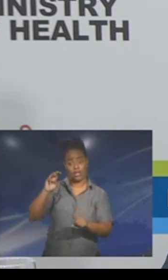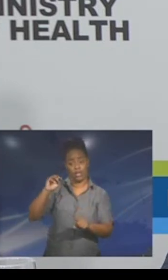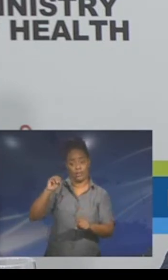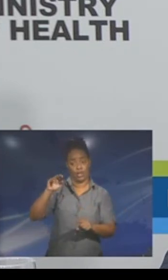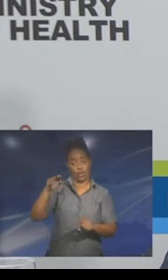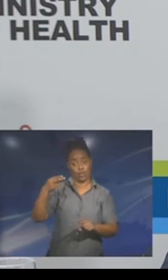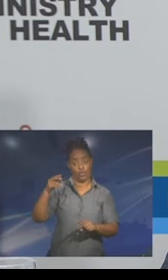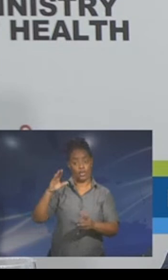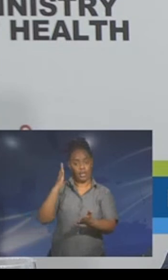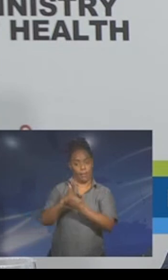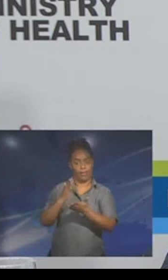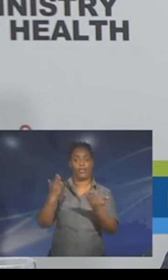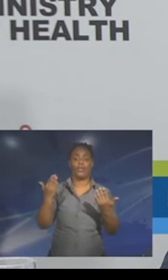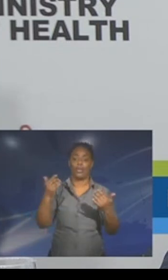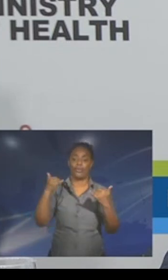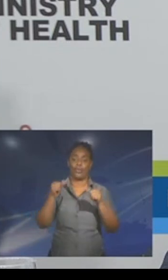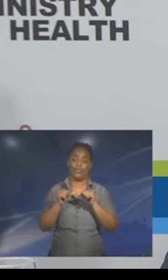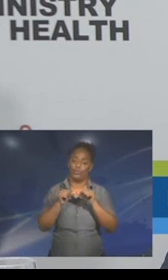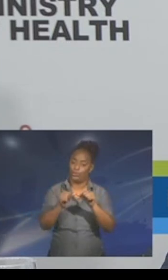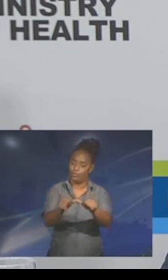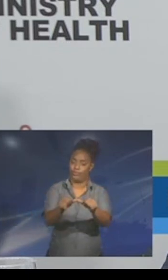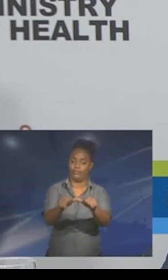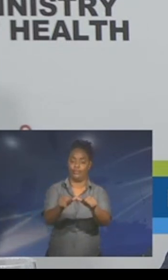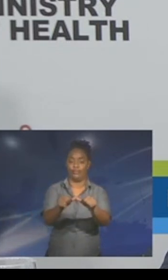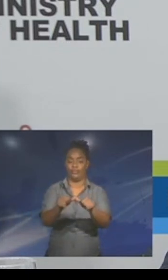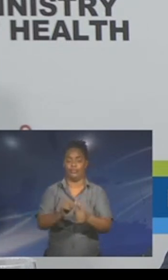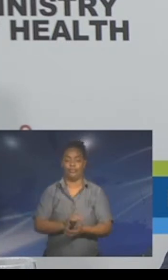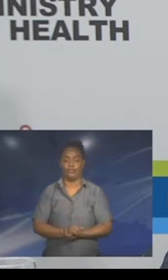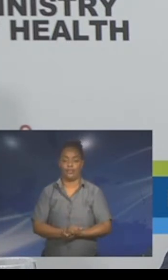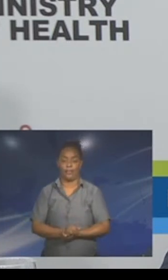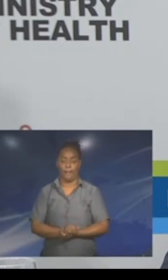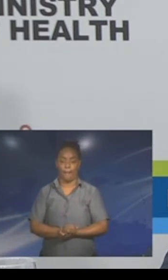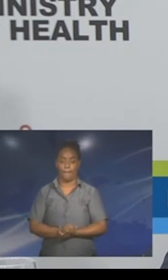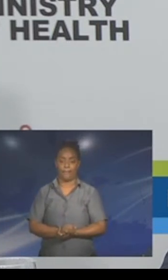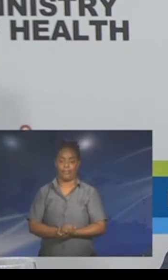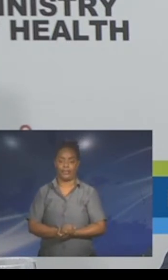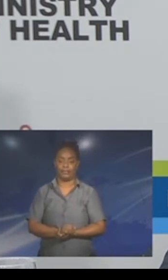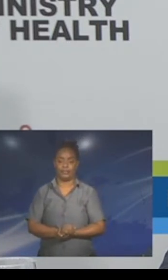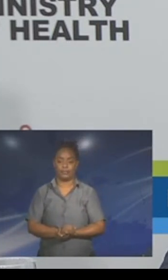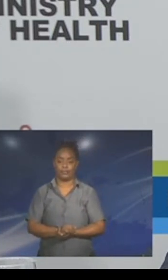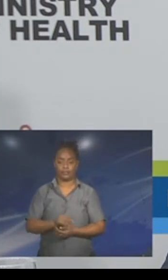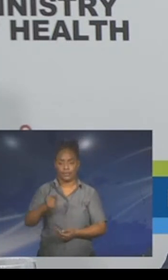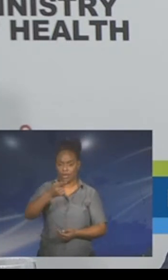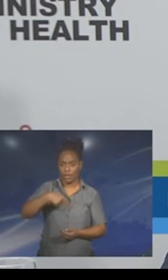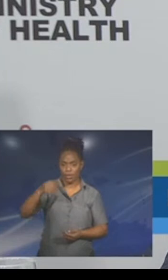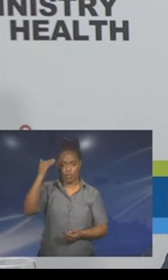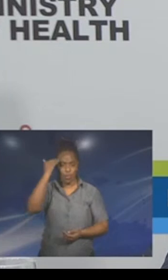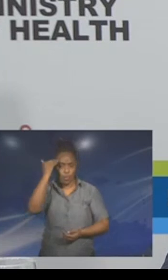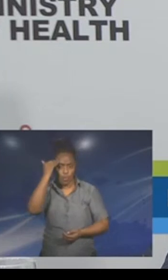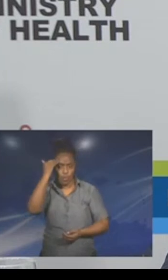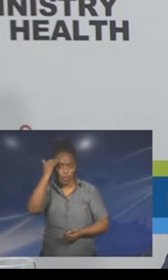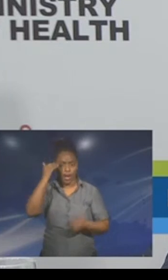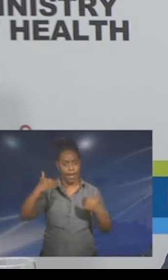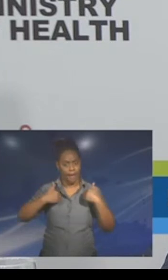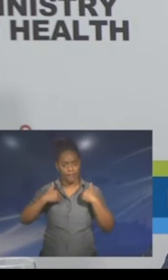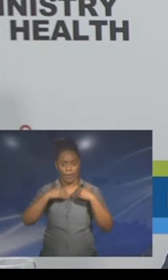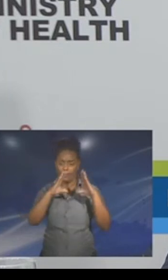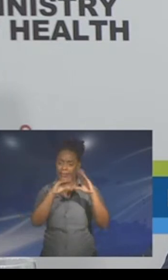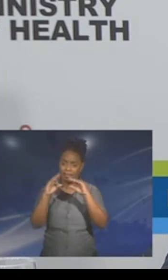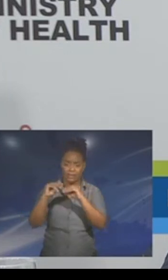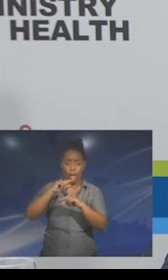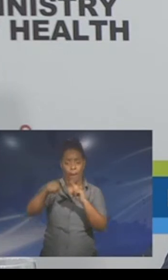stopped. So as the Minister of Health, you would have known that we convened a meeting on May